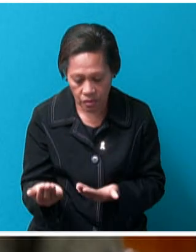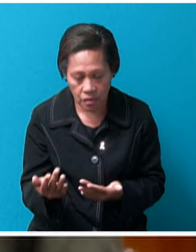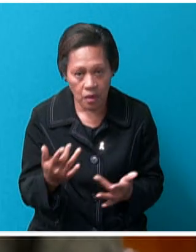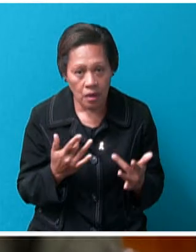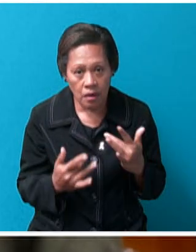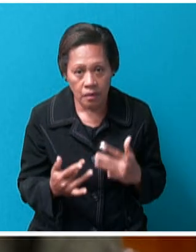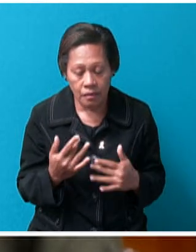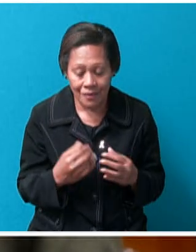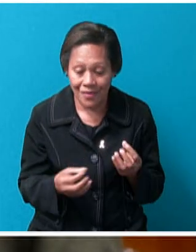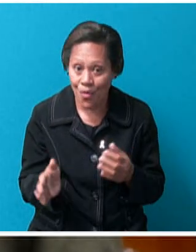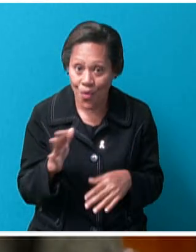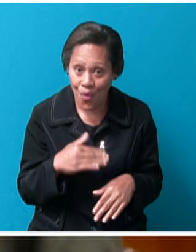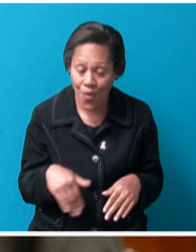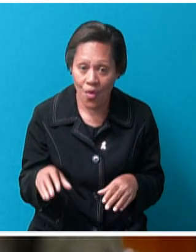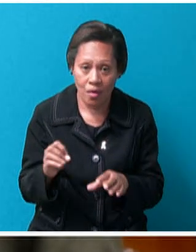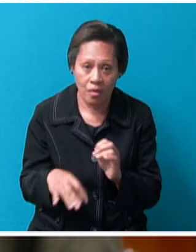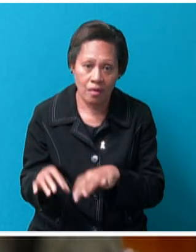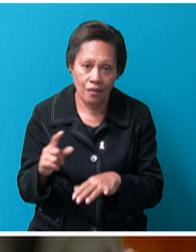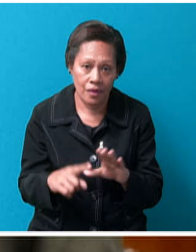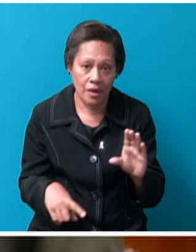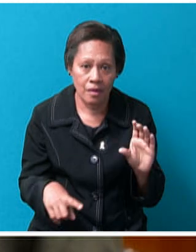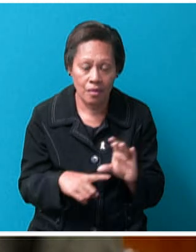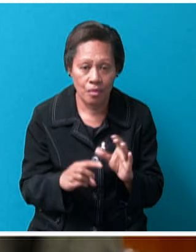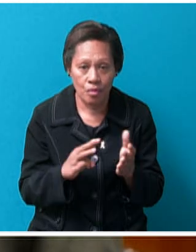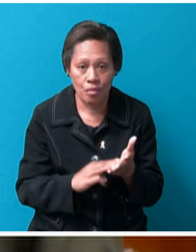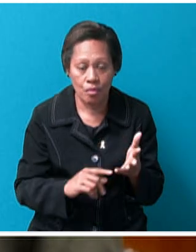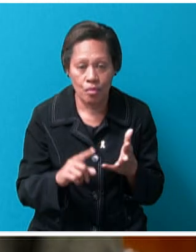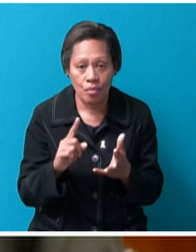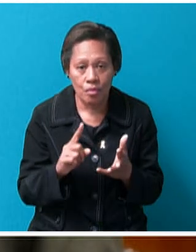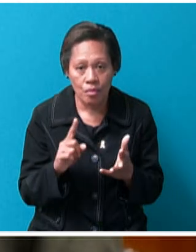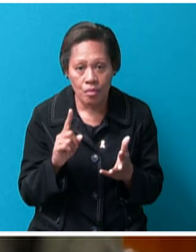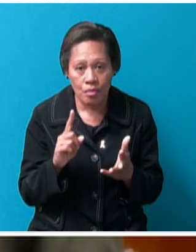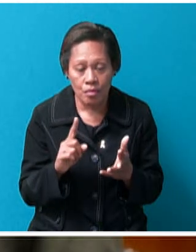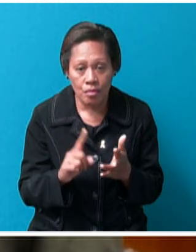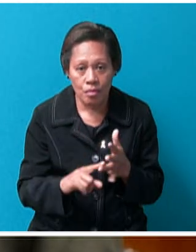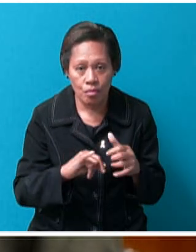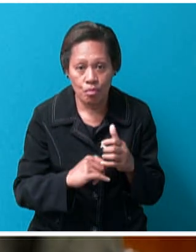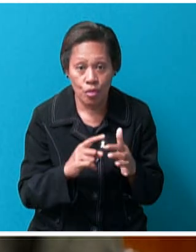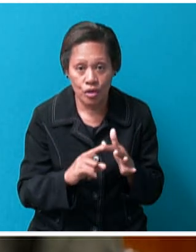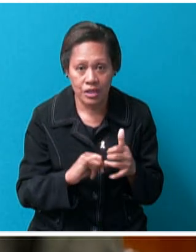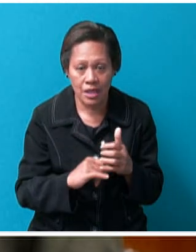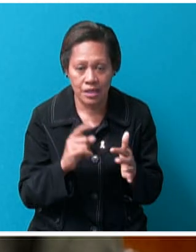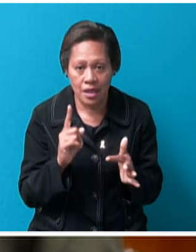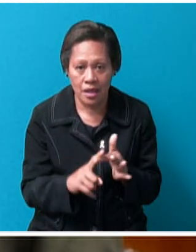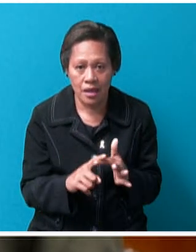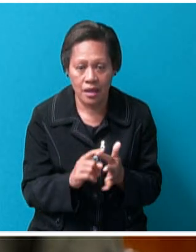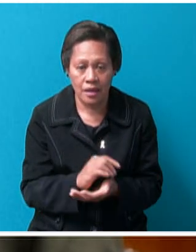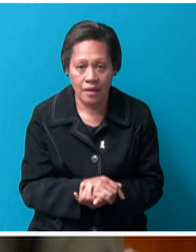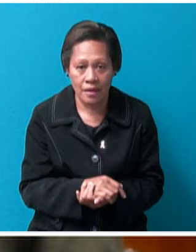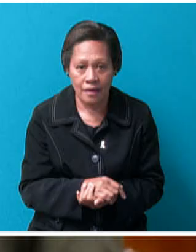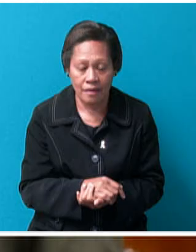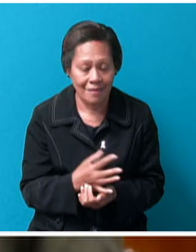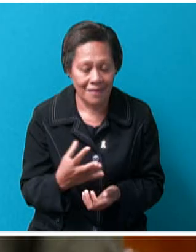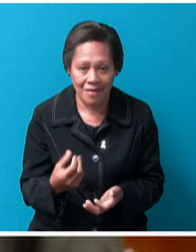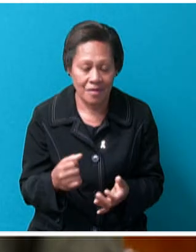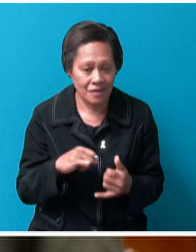and contribution of the late Captain Mosese Rolonga, a son of Fiji who gave many years of